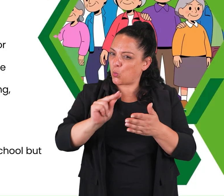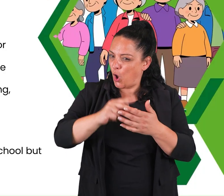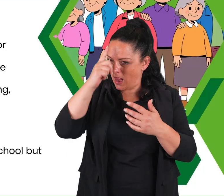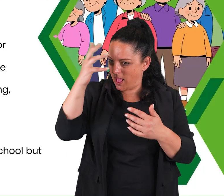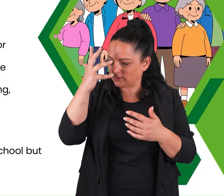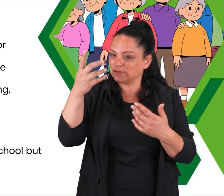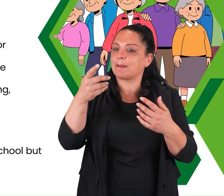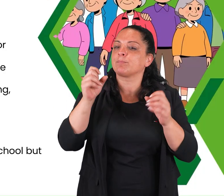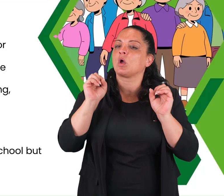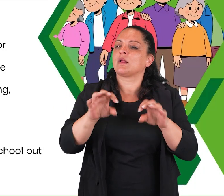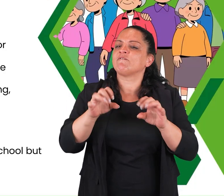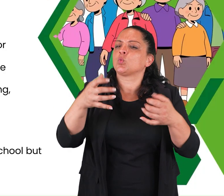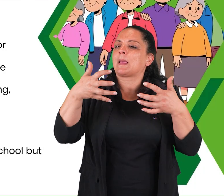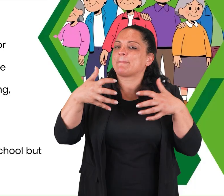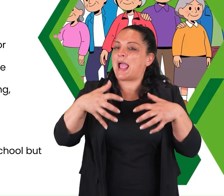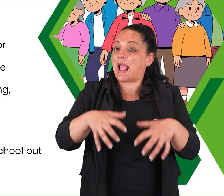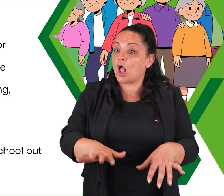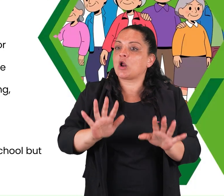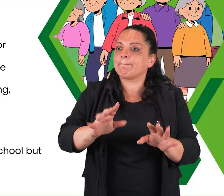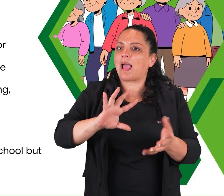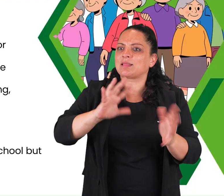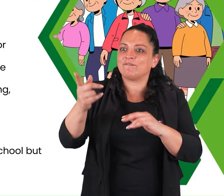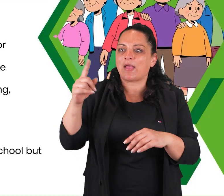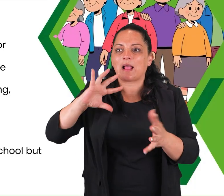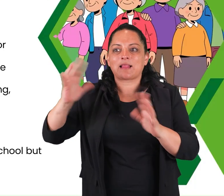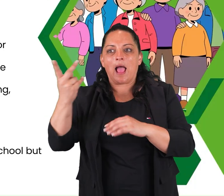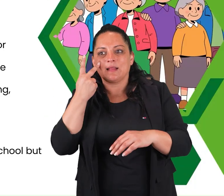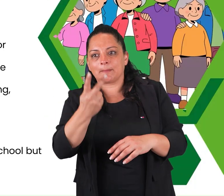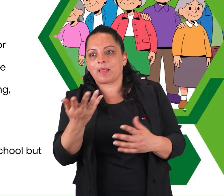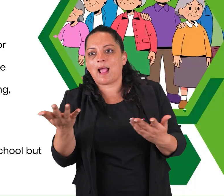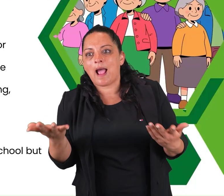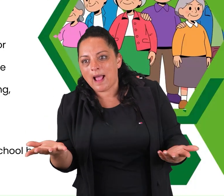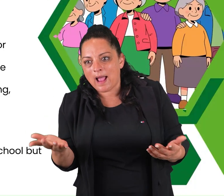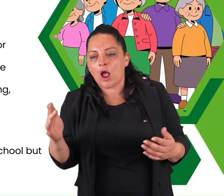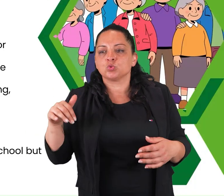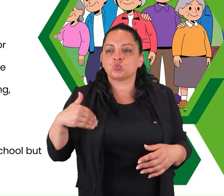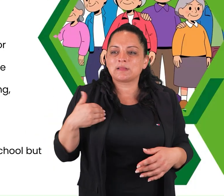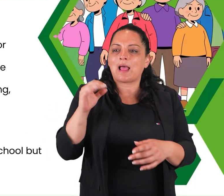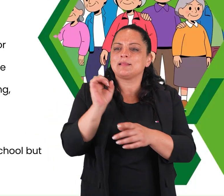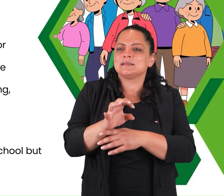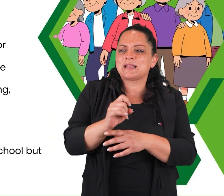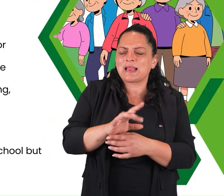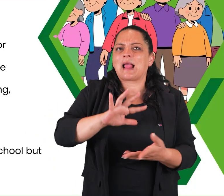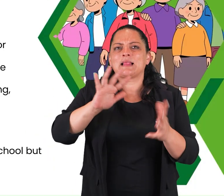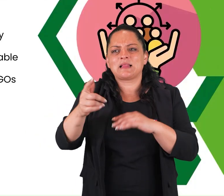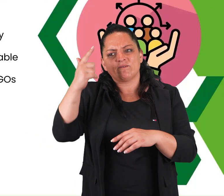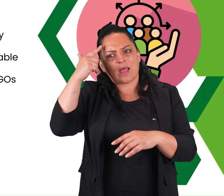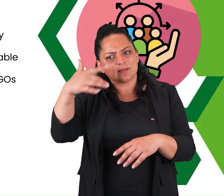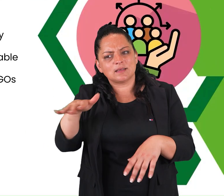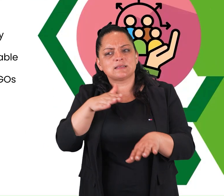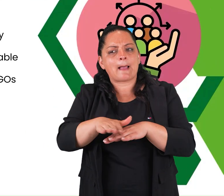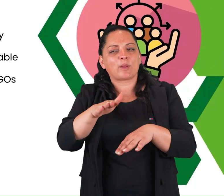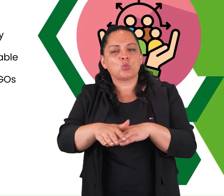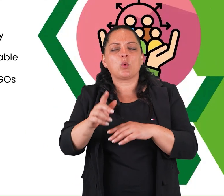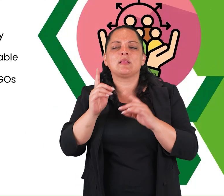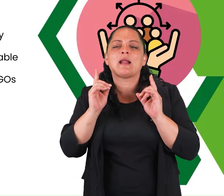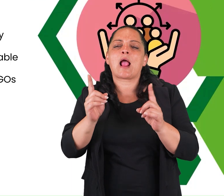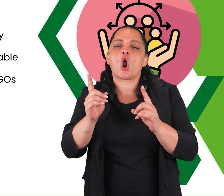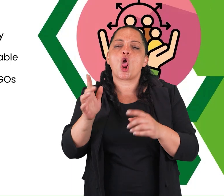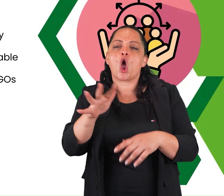but also inspires others, students and teachers to adopt greener habits.